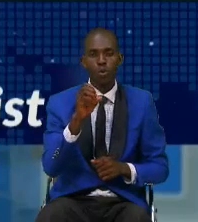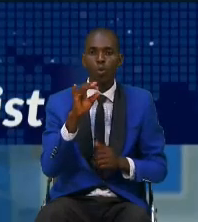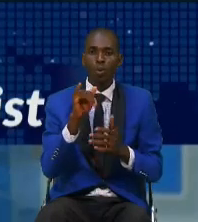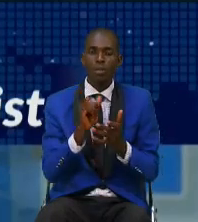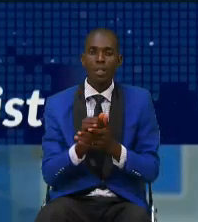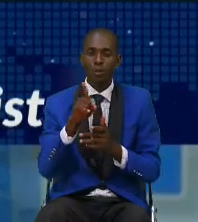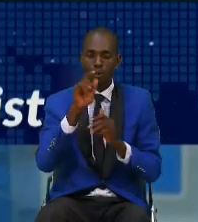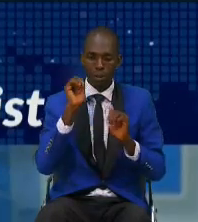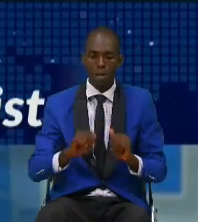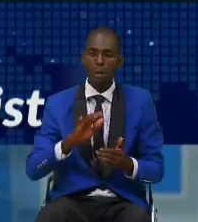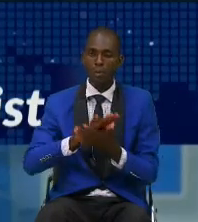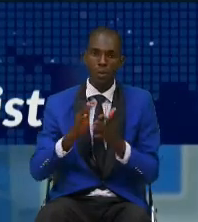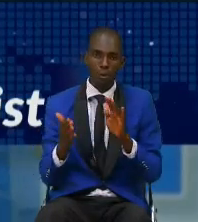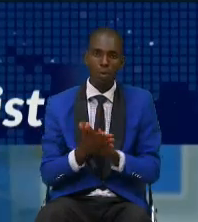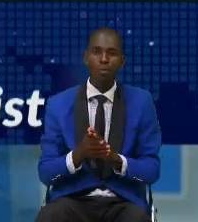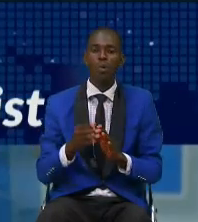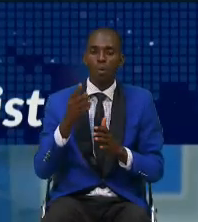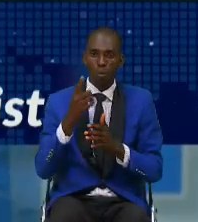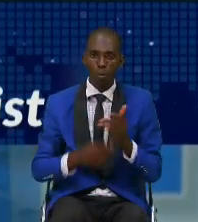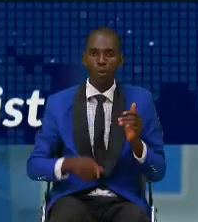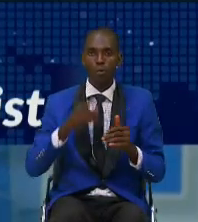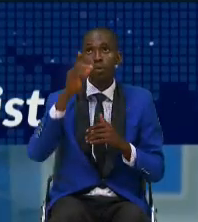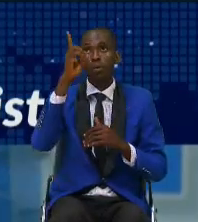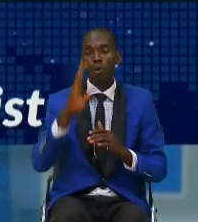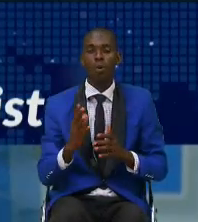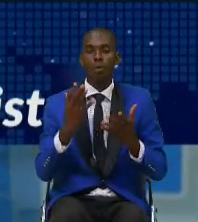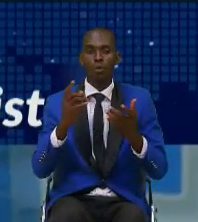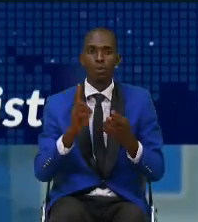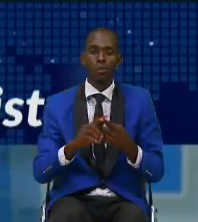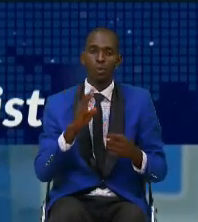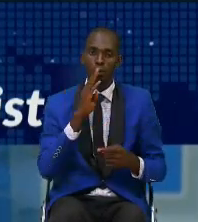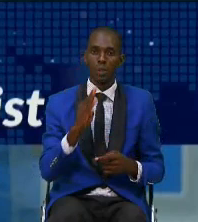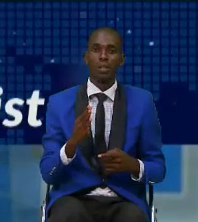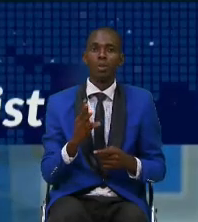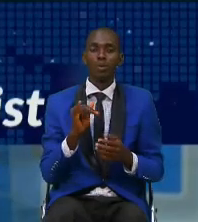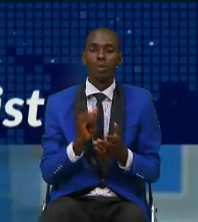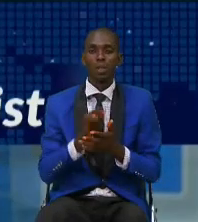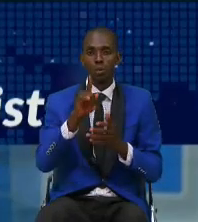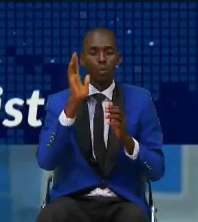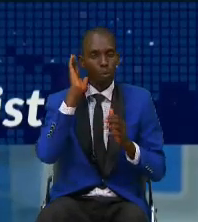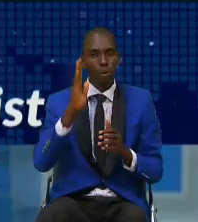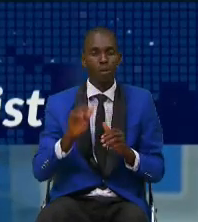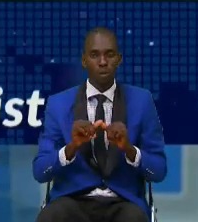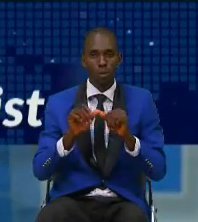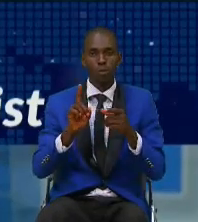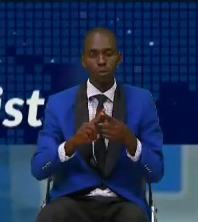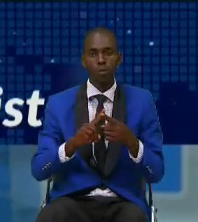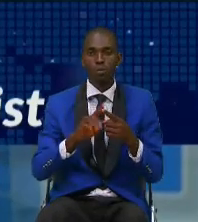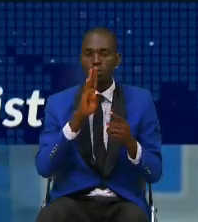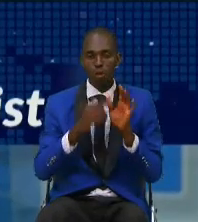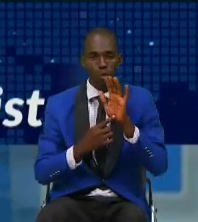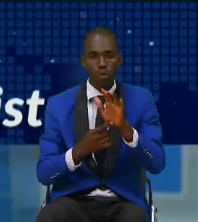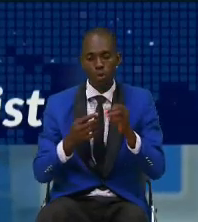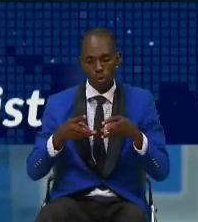and lead you in the way of the Lord, the way of holiness and righteousness, like you have